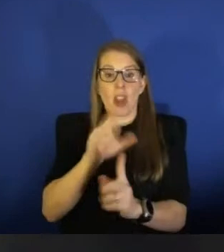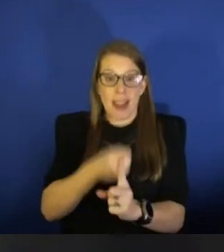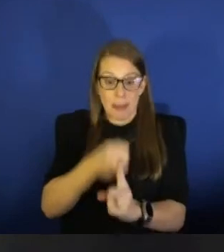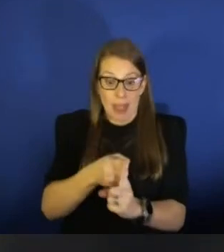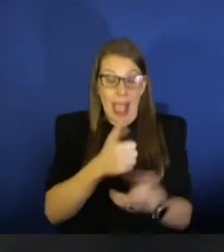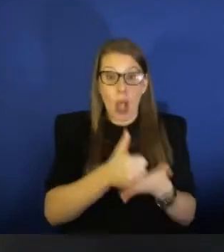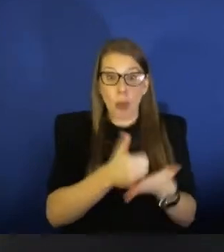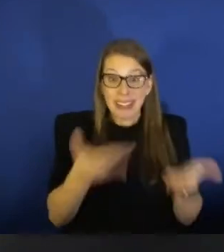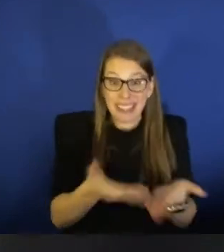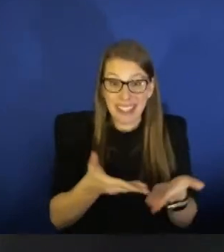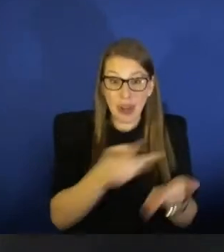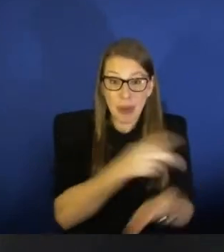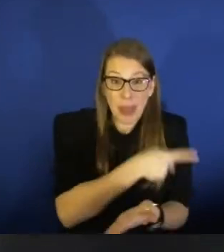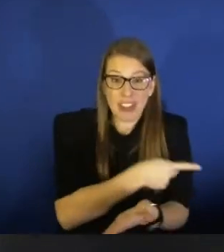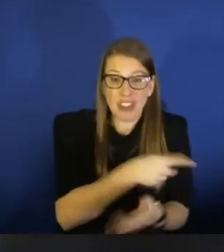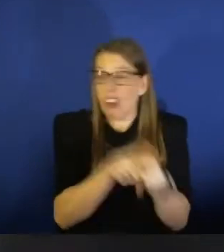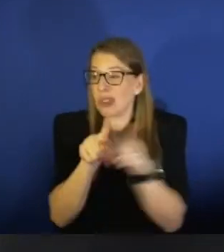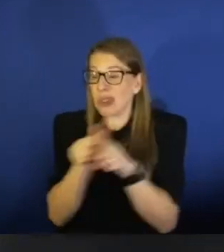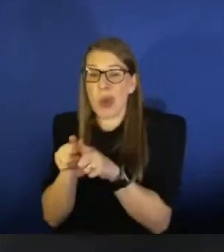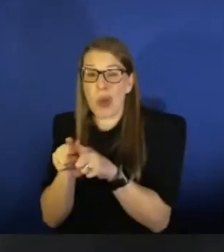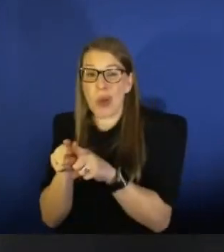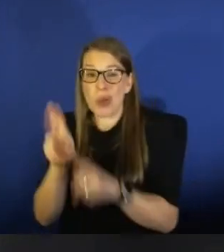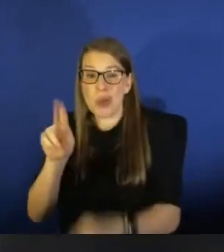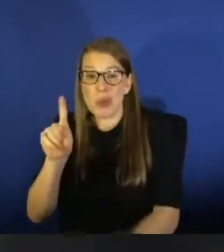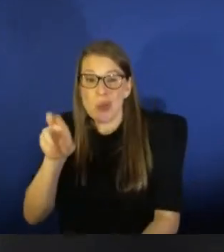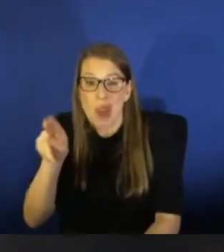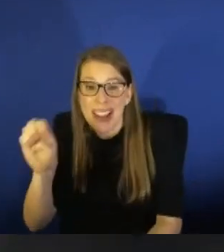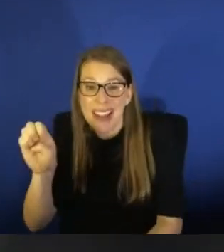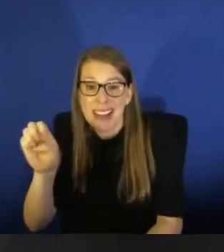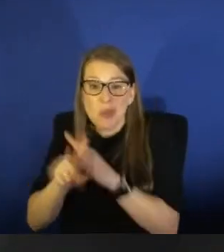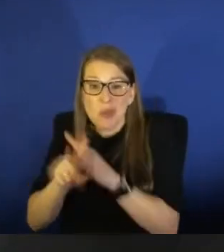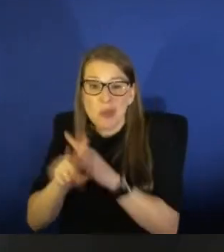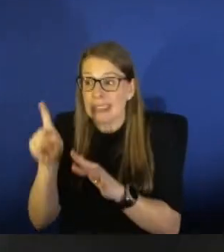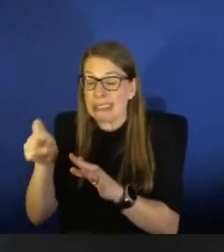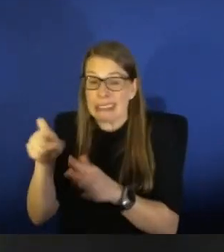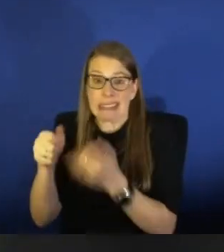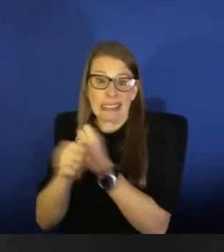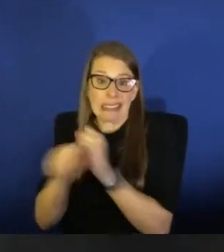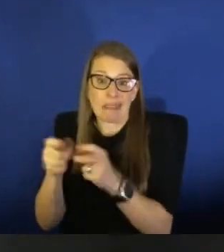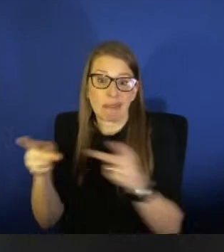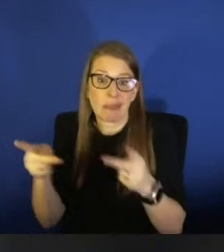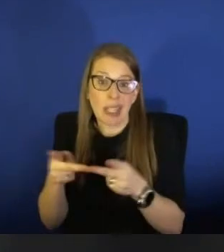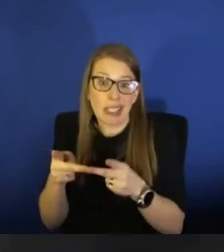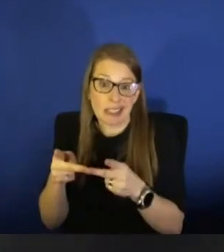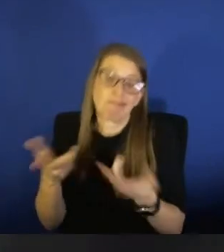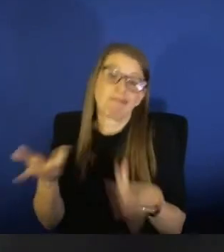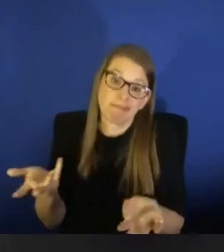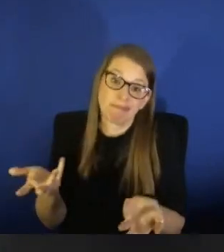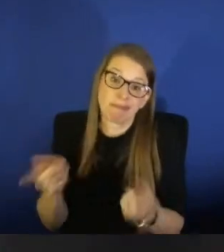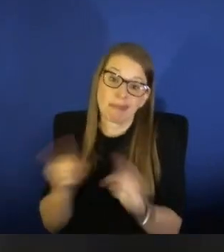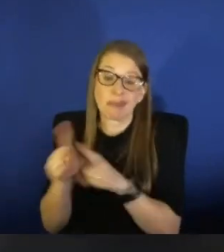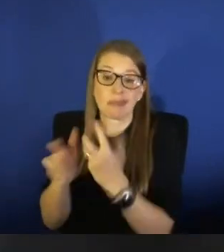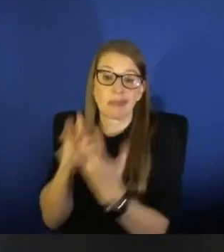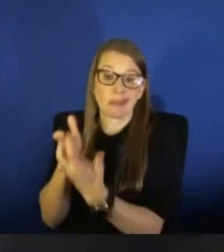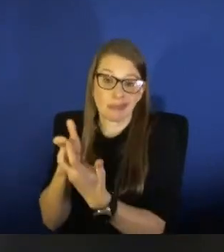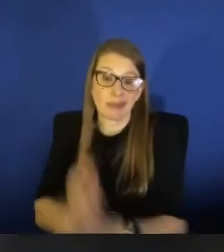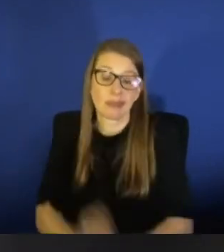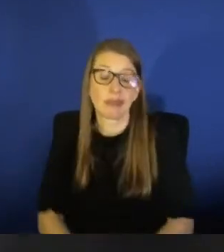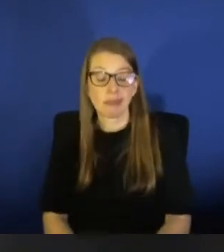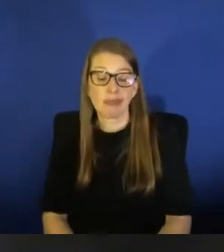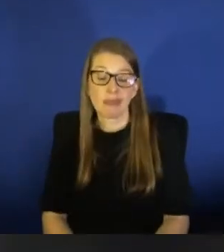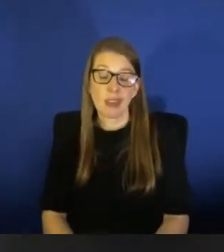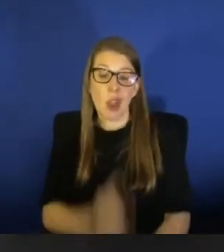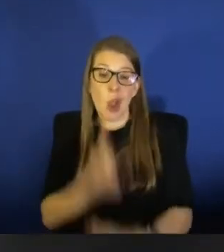here locally, but also helping Ukrainian refugees who are in need of shelter and accommodation. So we're really hoping that we're going to